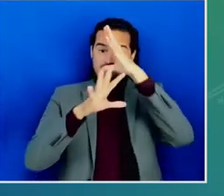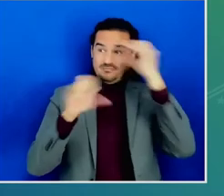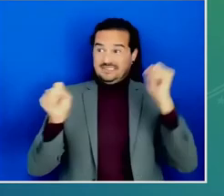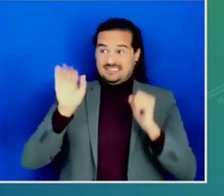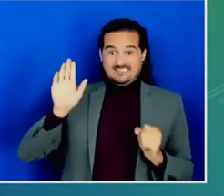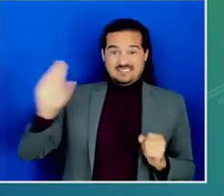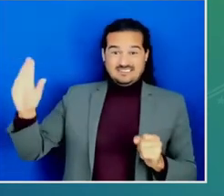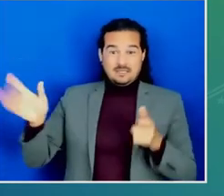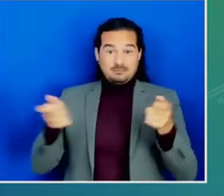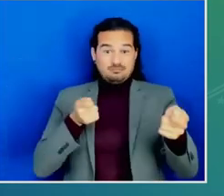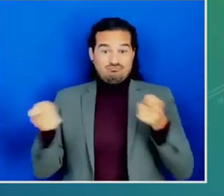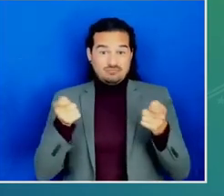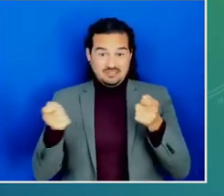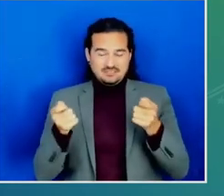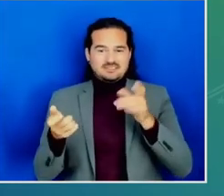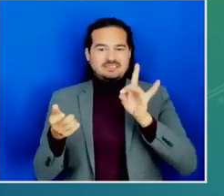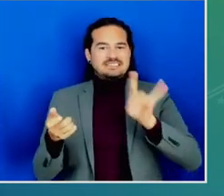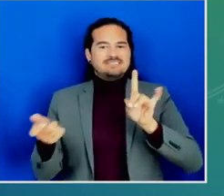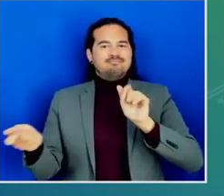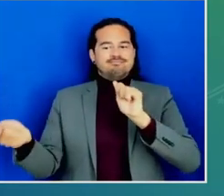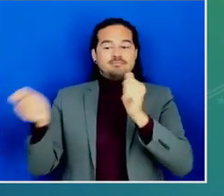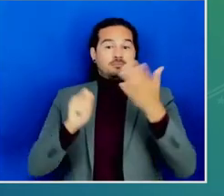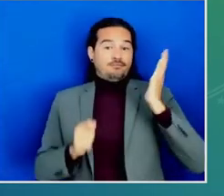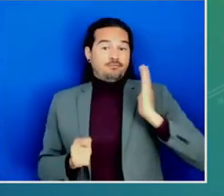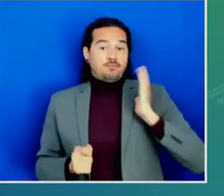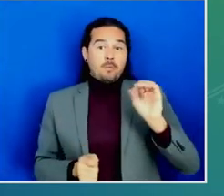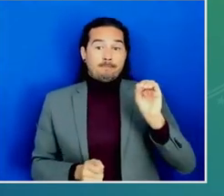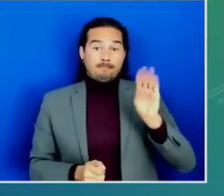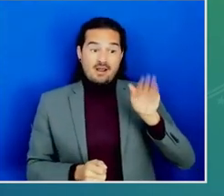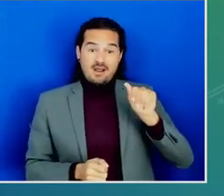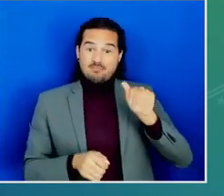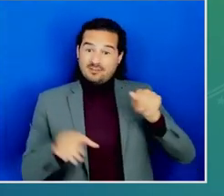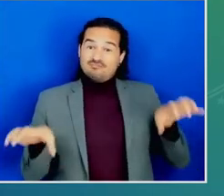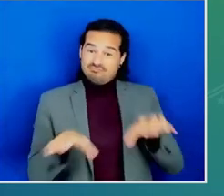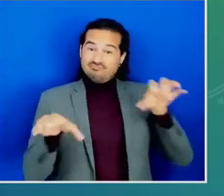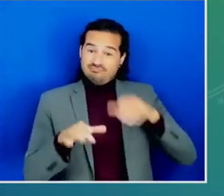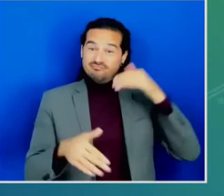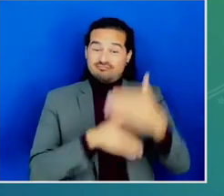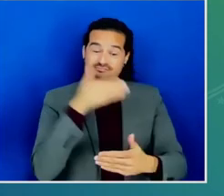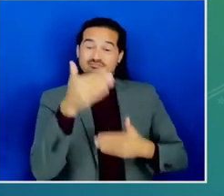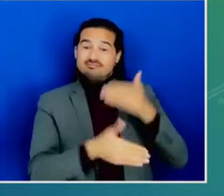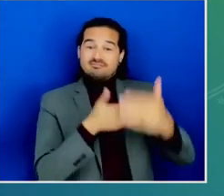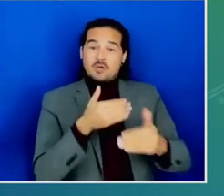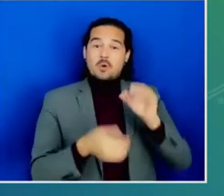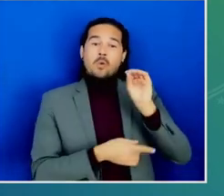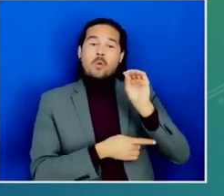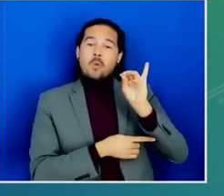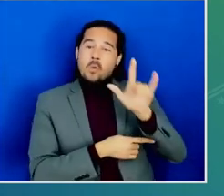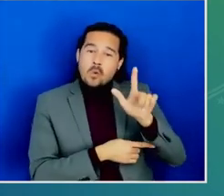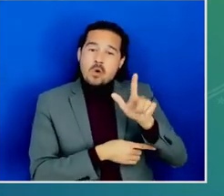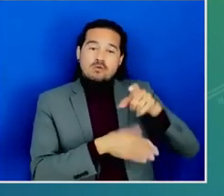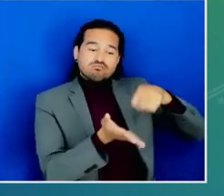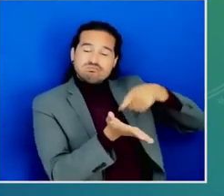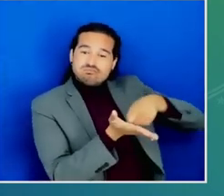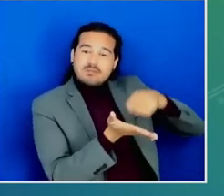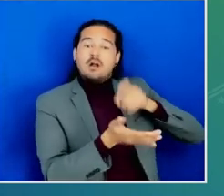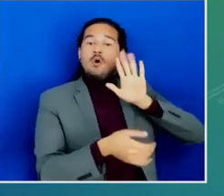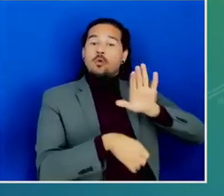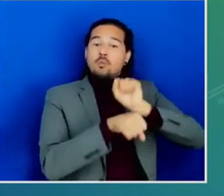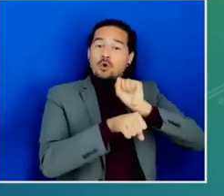standards and picked big oil companies over American workers. Our administration will not only bring those standards